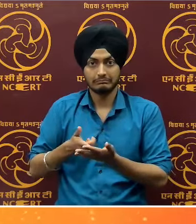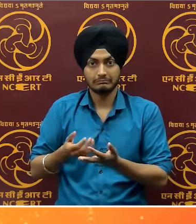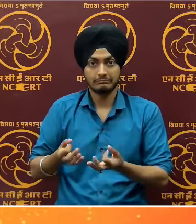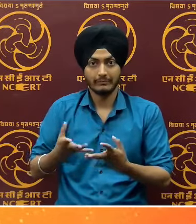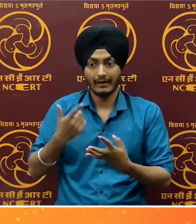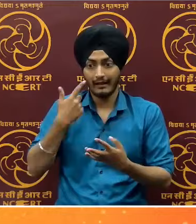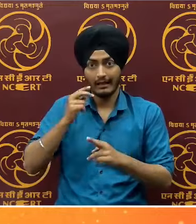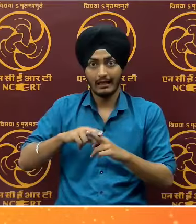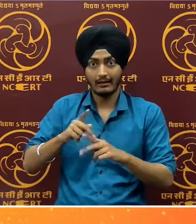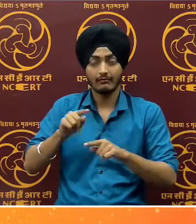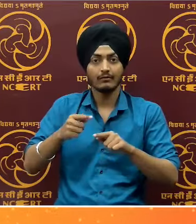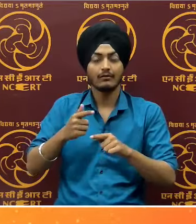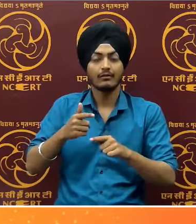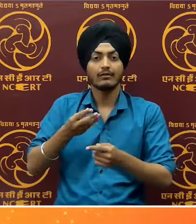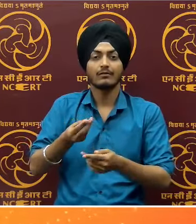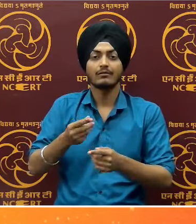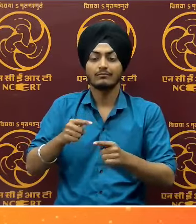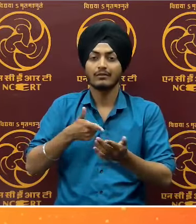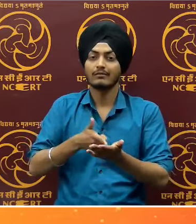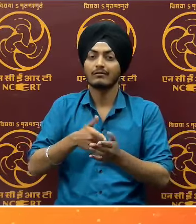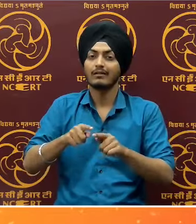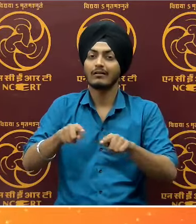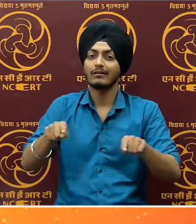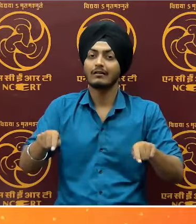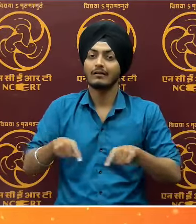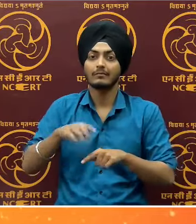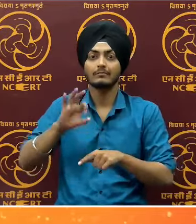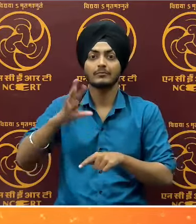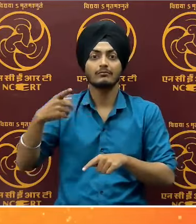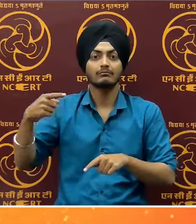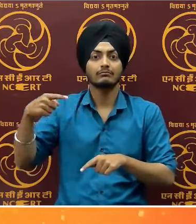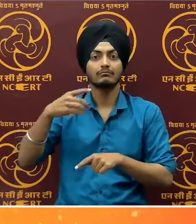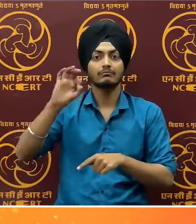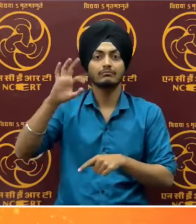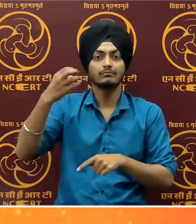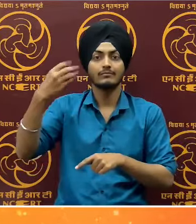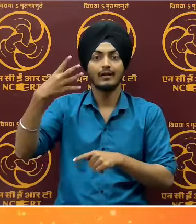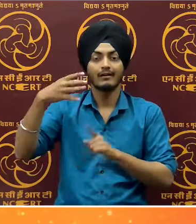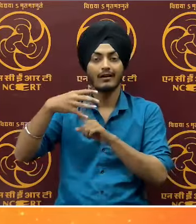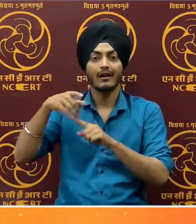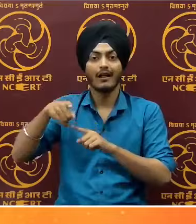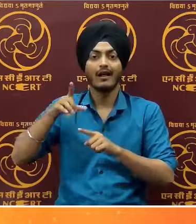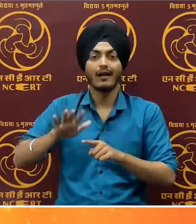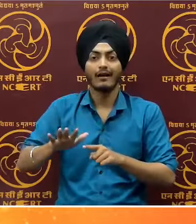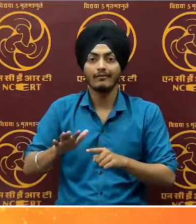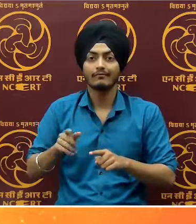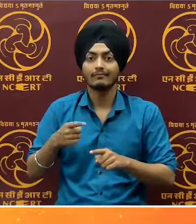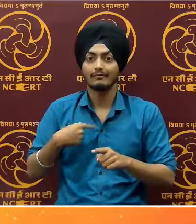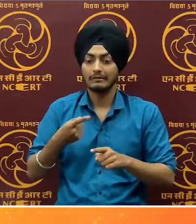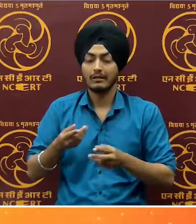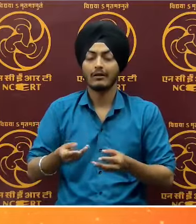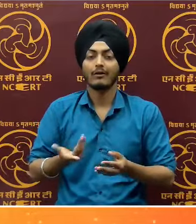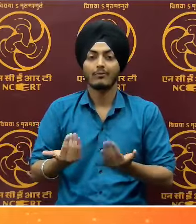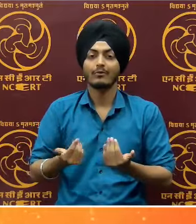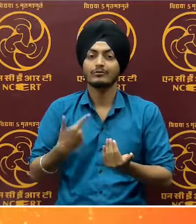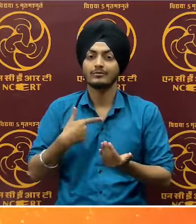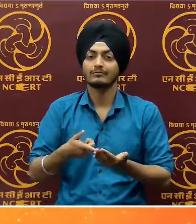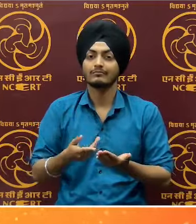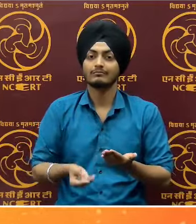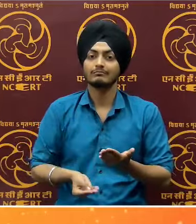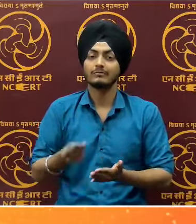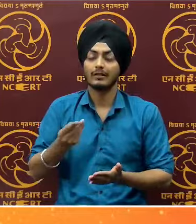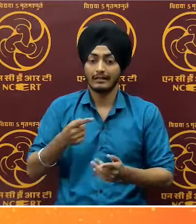electrified, which enables the farmers to grow 3 crops in a year. Okay. So same piece of